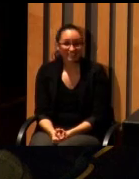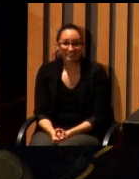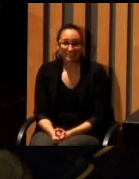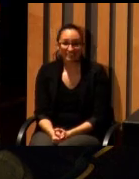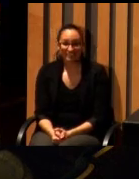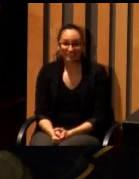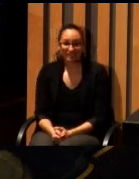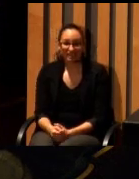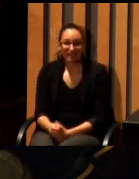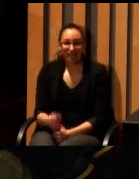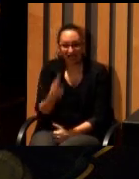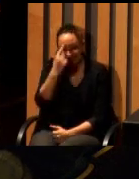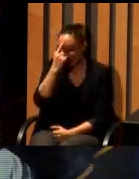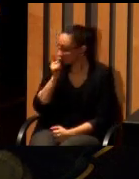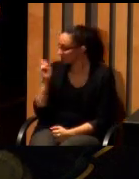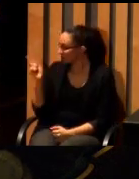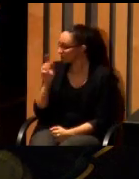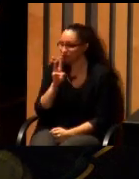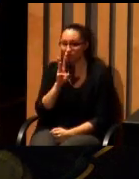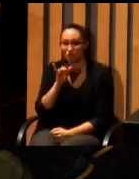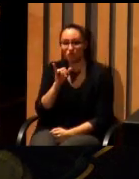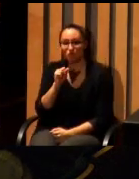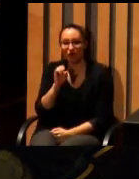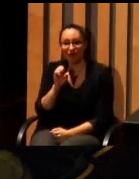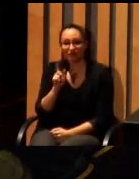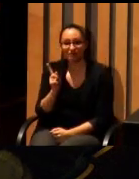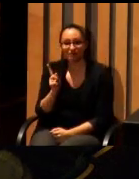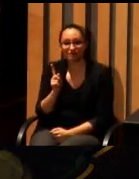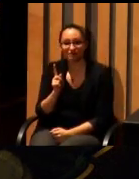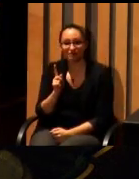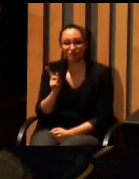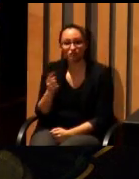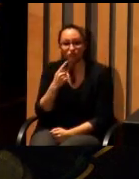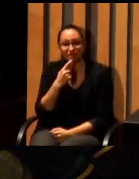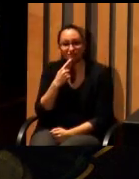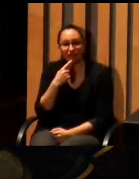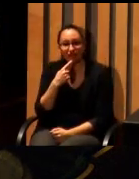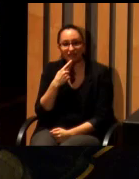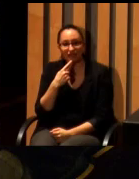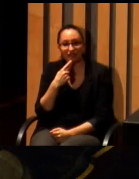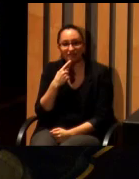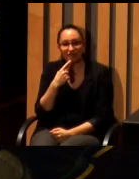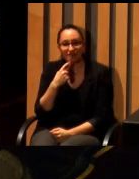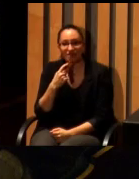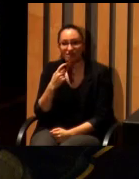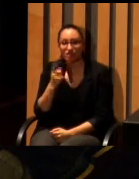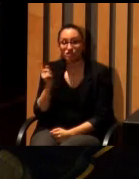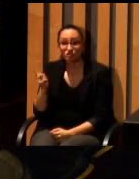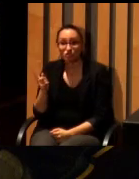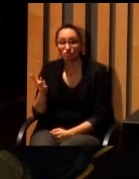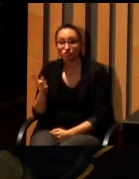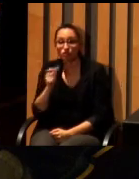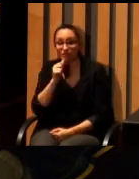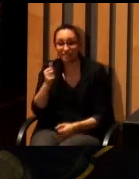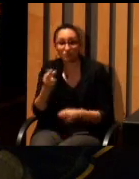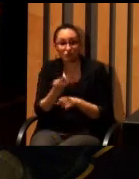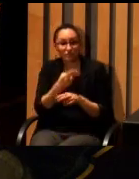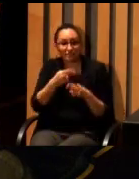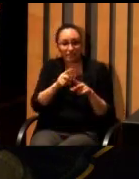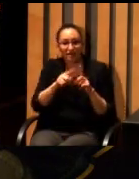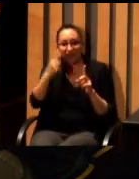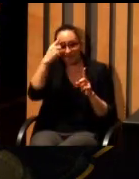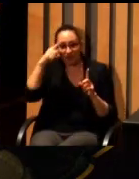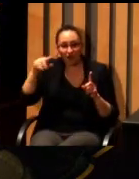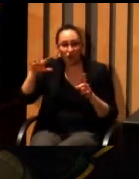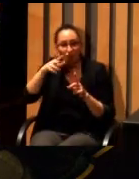the Post that promised that they wouldn't use the name, because I thought it had been the Post that had made that